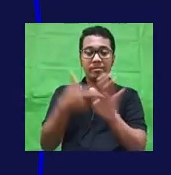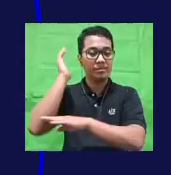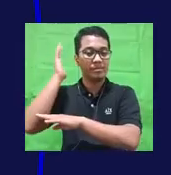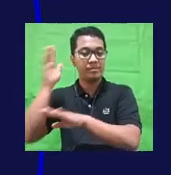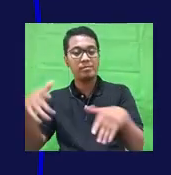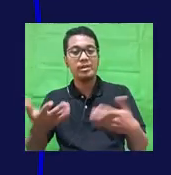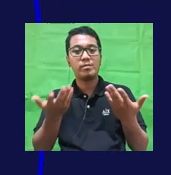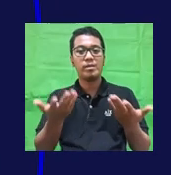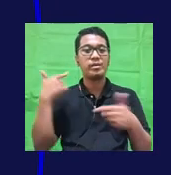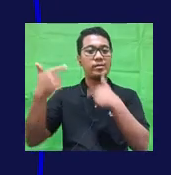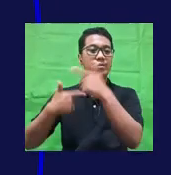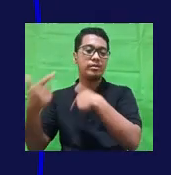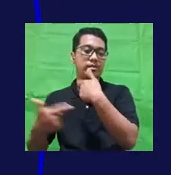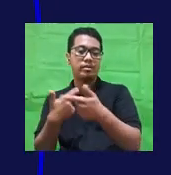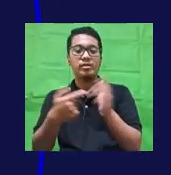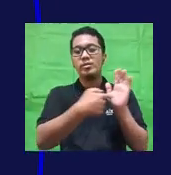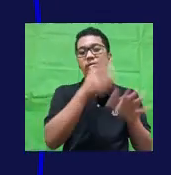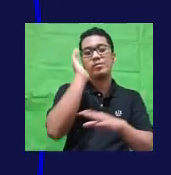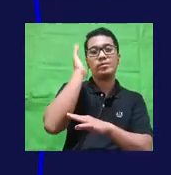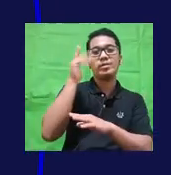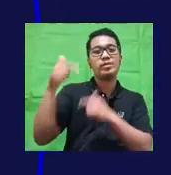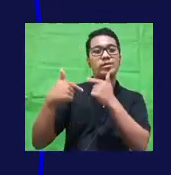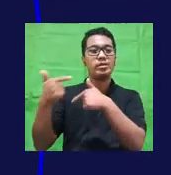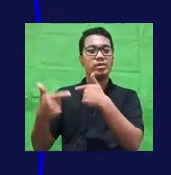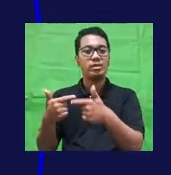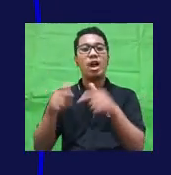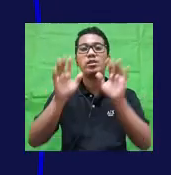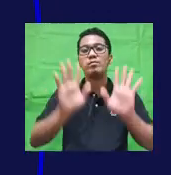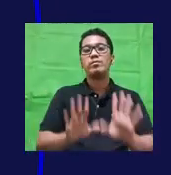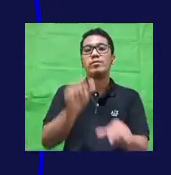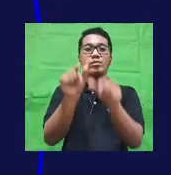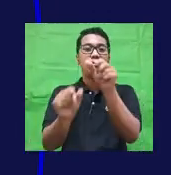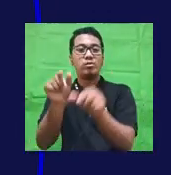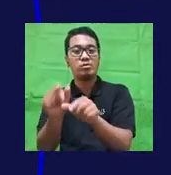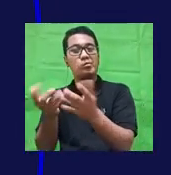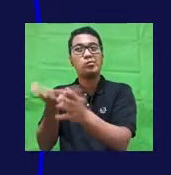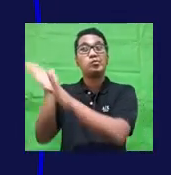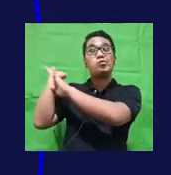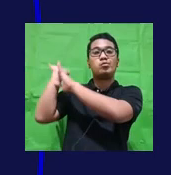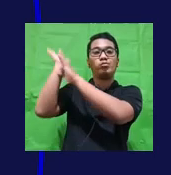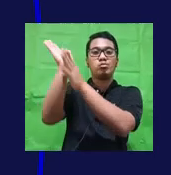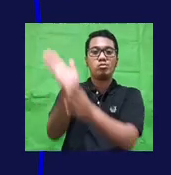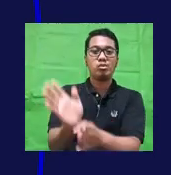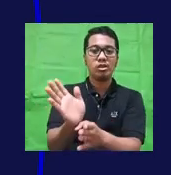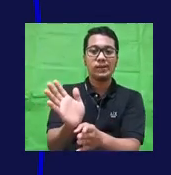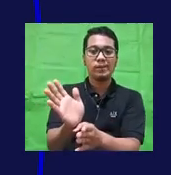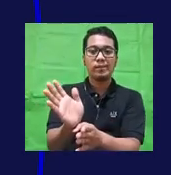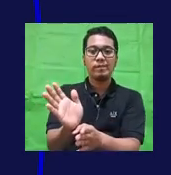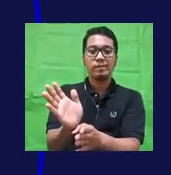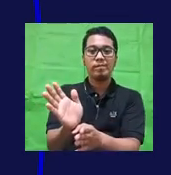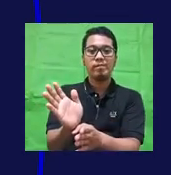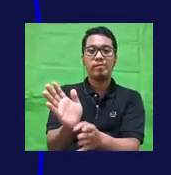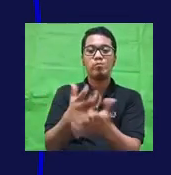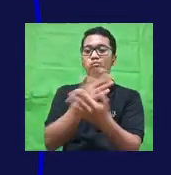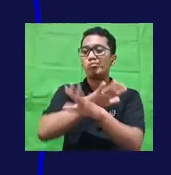there have been many people, not only in the biological sense, but many people who contribute to our lives to exist. And there can be also people who gave